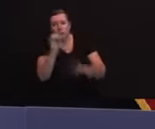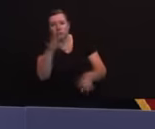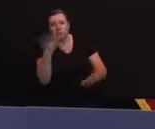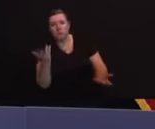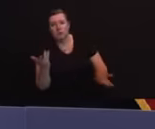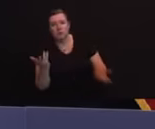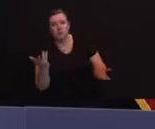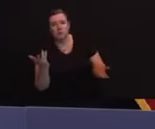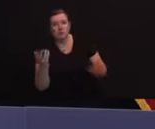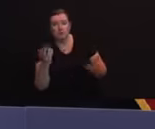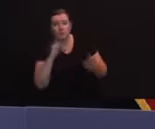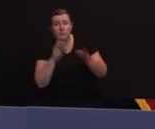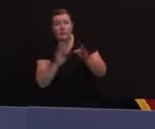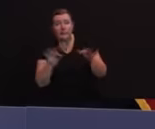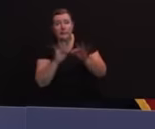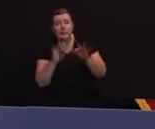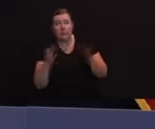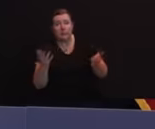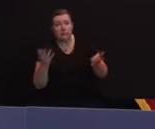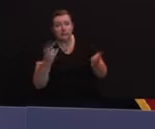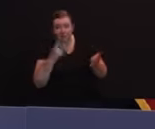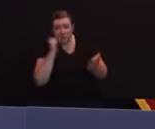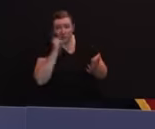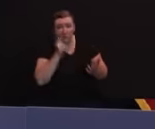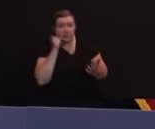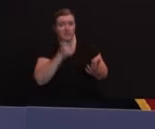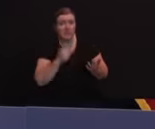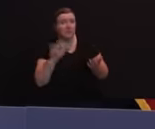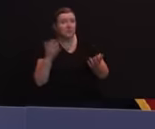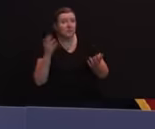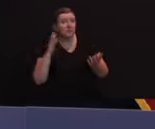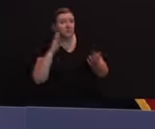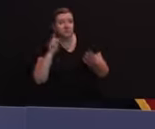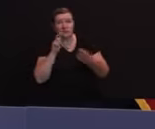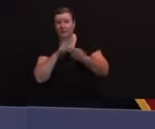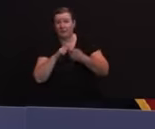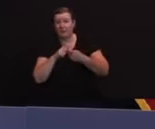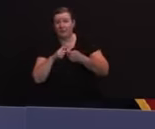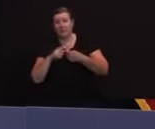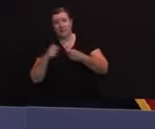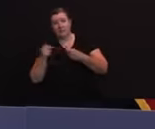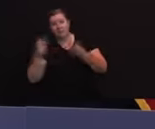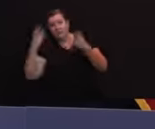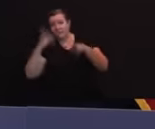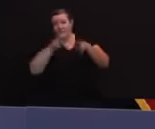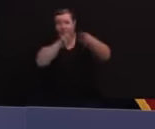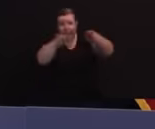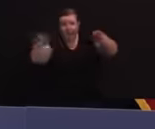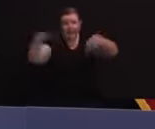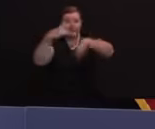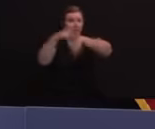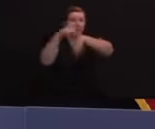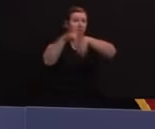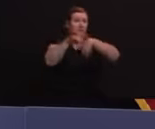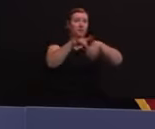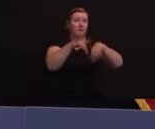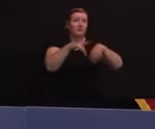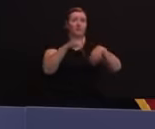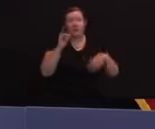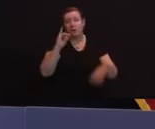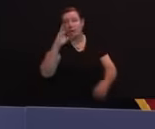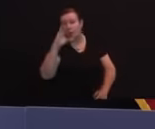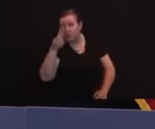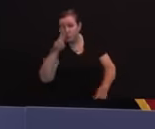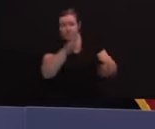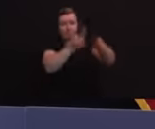And we watch it every day. We know exactly how many beds are available in our hospitals. We know exactly how many critical care beds.